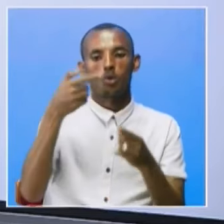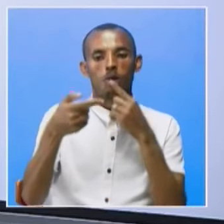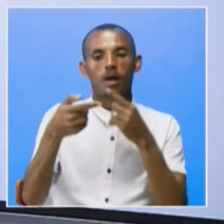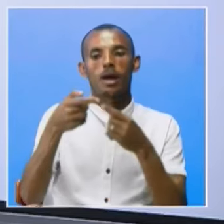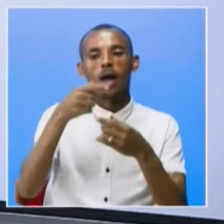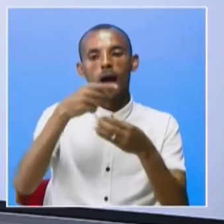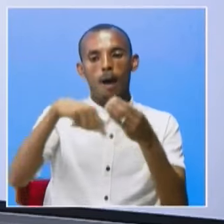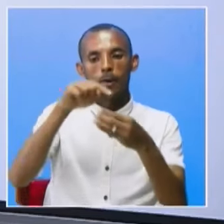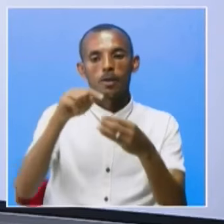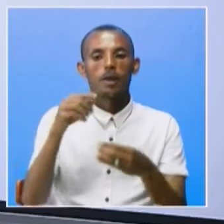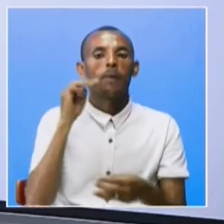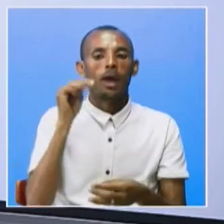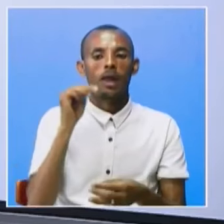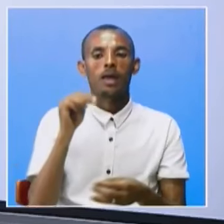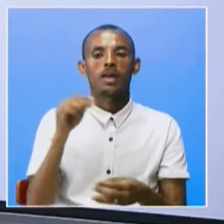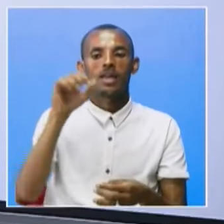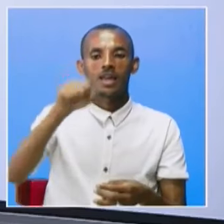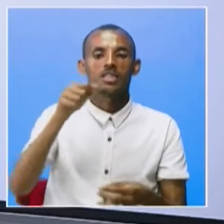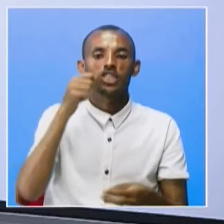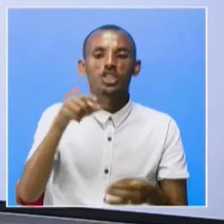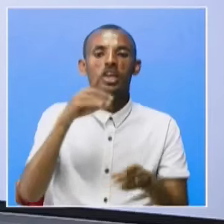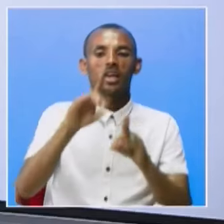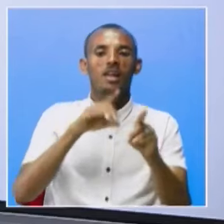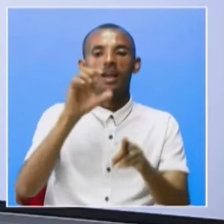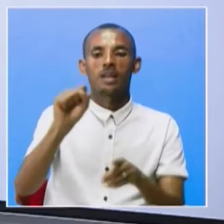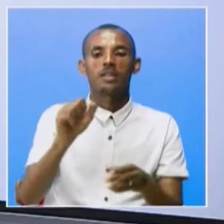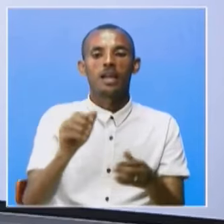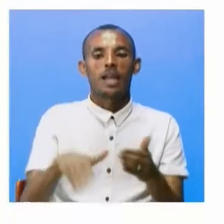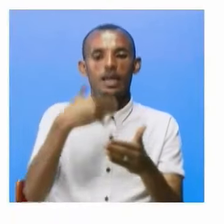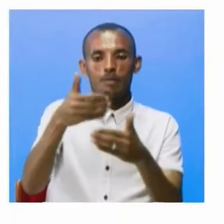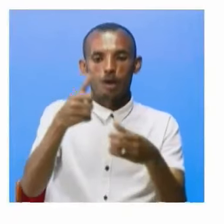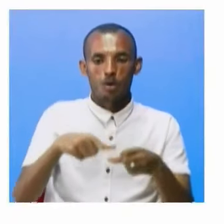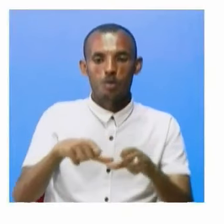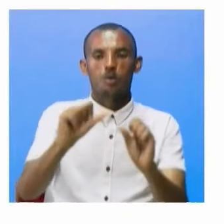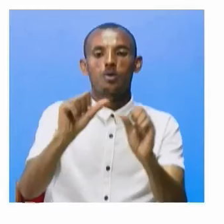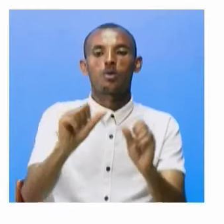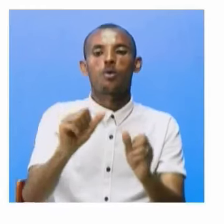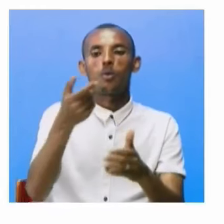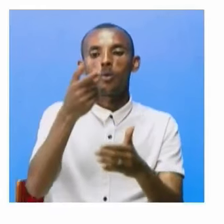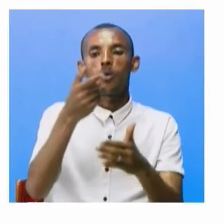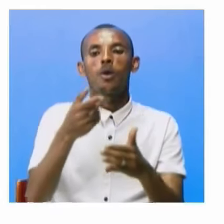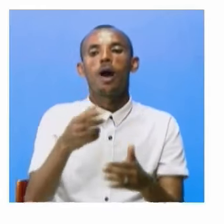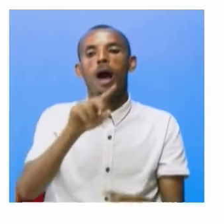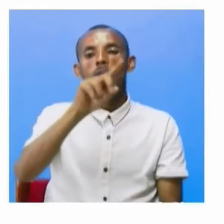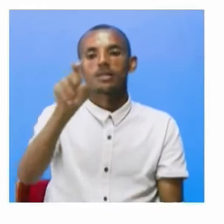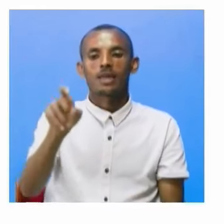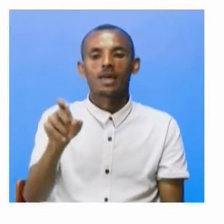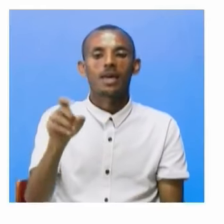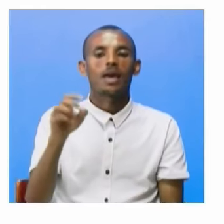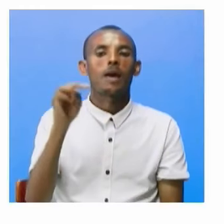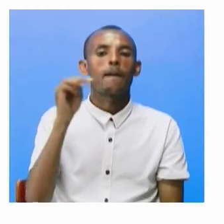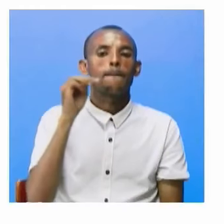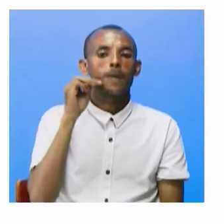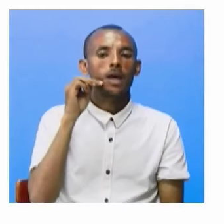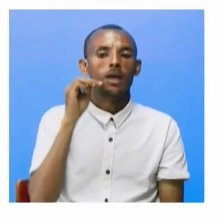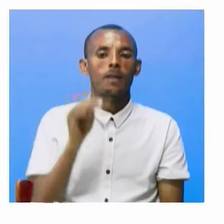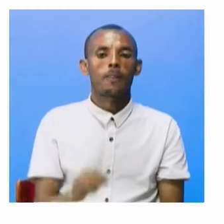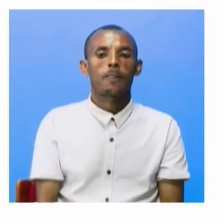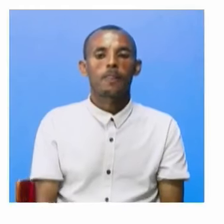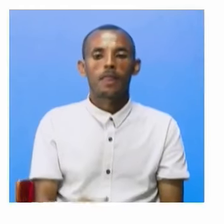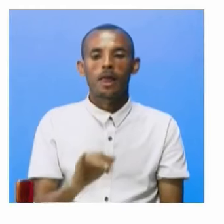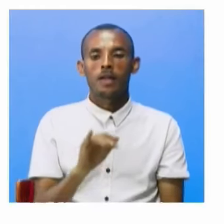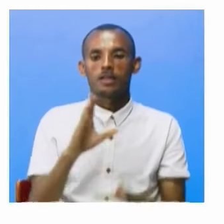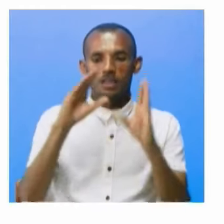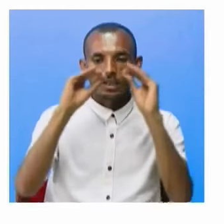say, yes, she does. Now let me continue what I asked next to Mary. Yes? I say